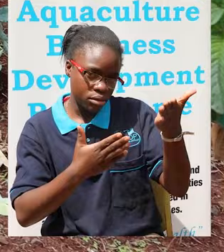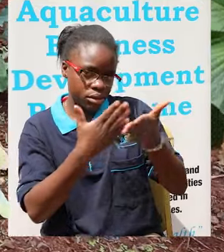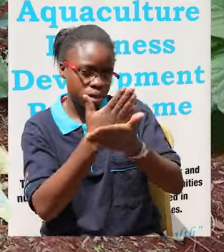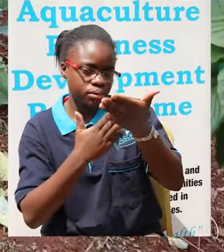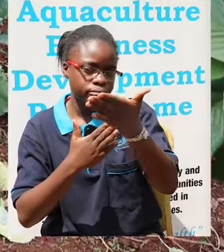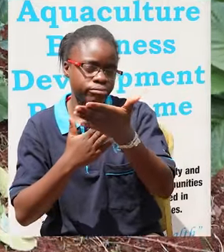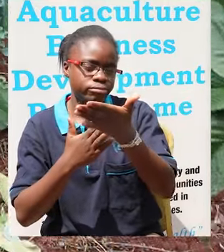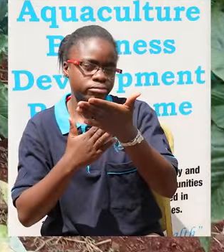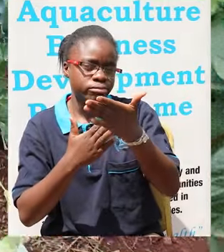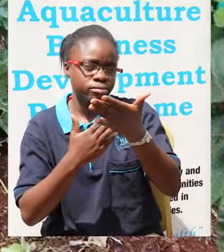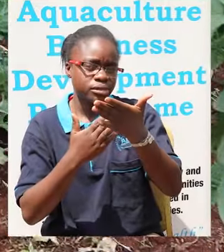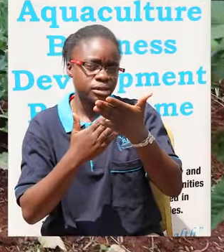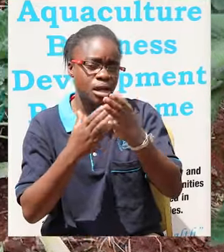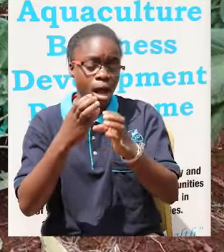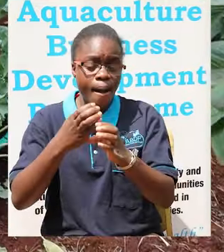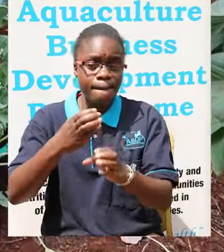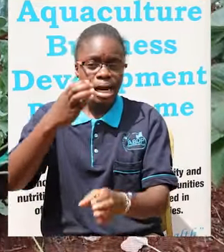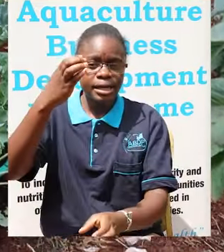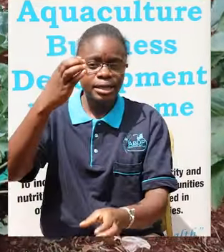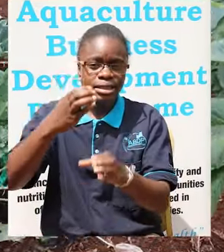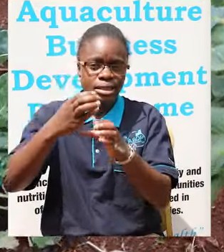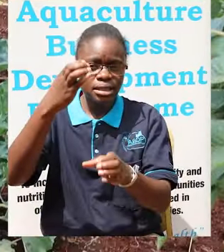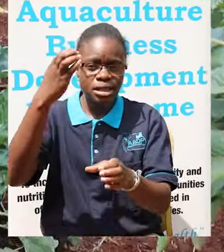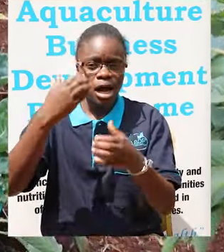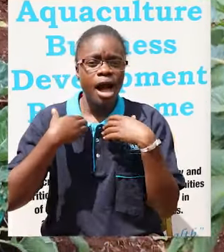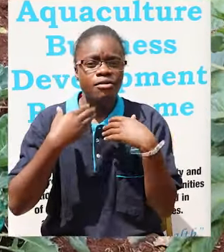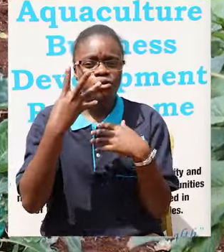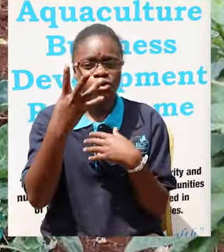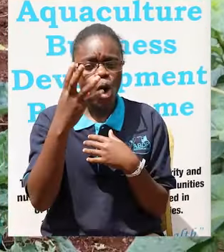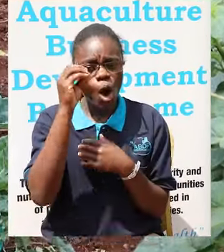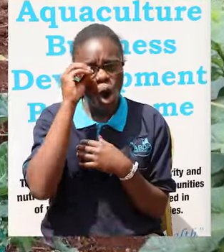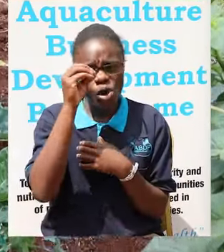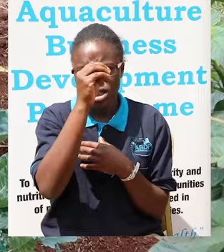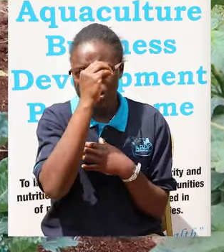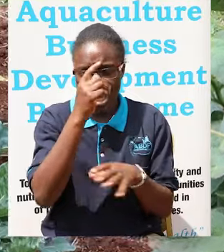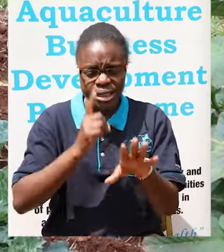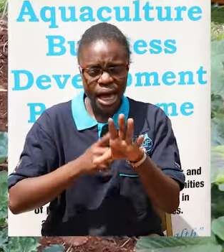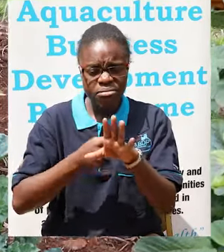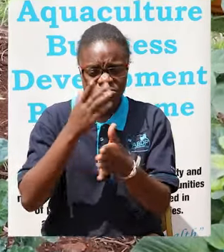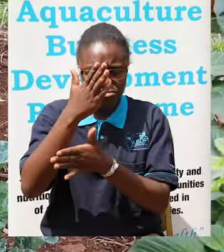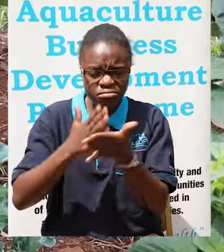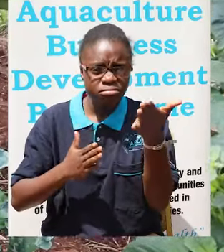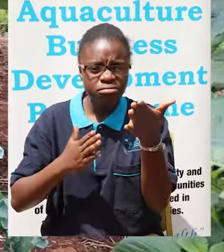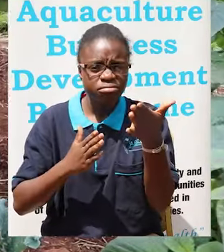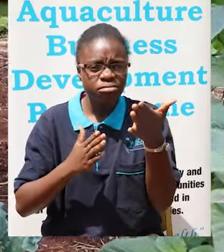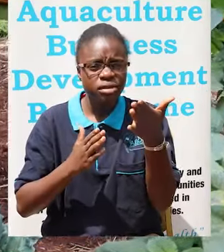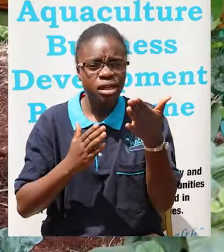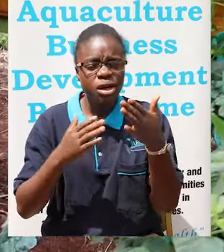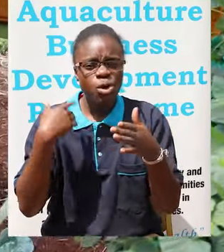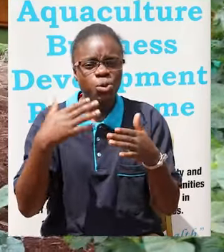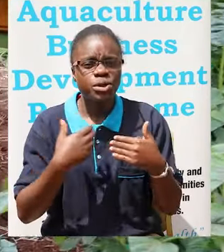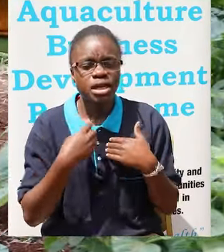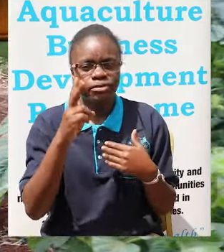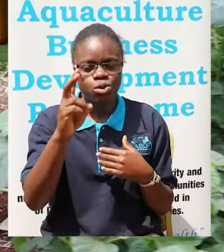for the buckets, we make holes 20 centimeters apart. Even once we cut this, we're also supposed to make them